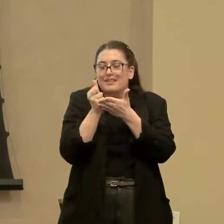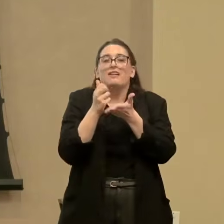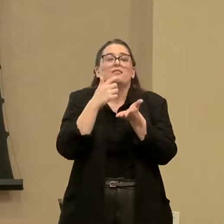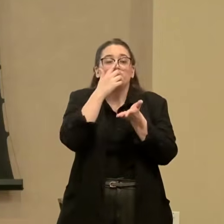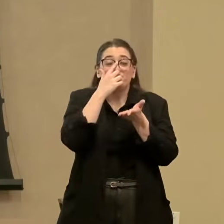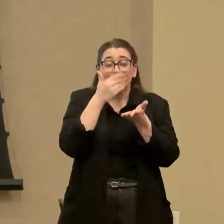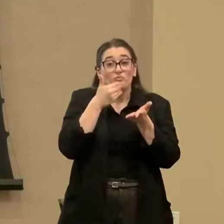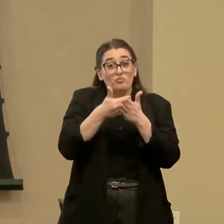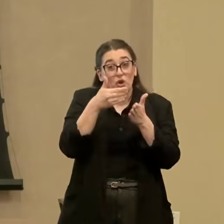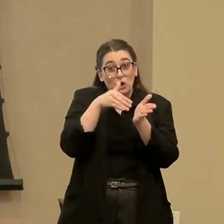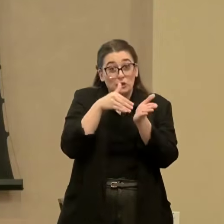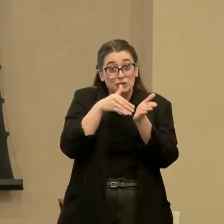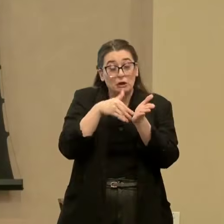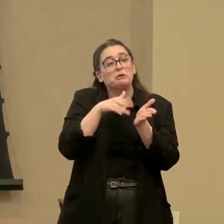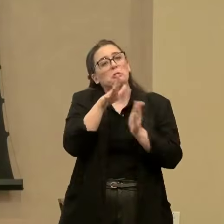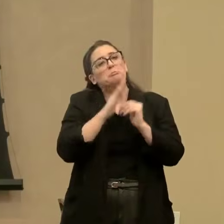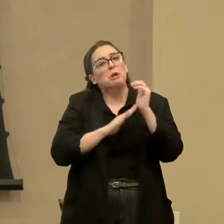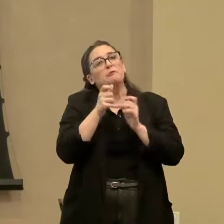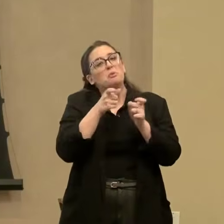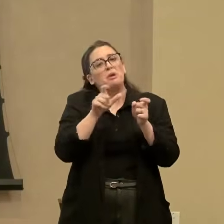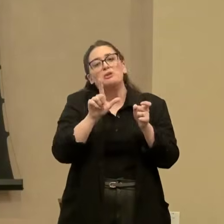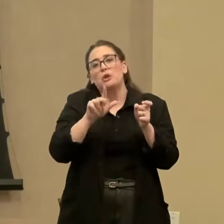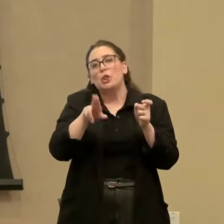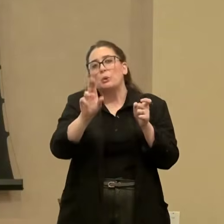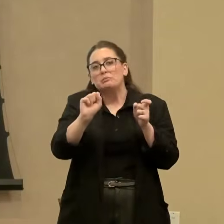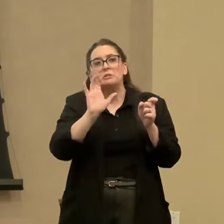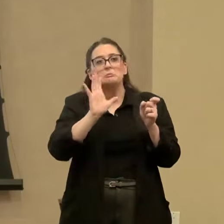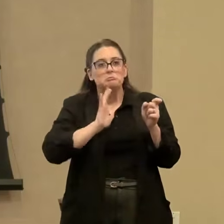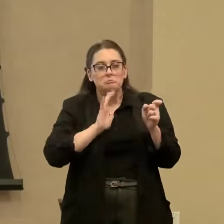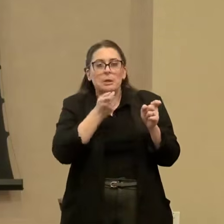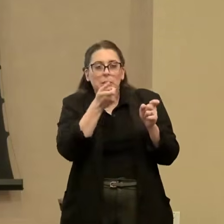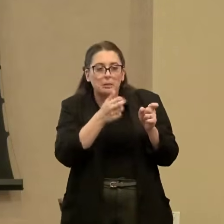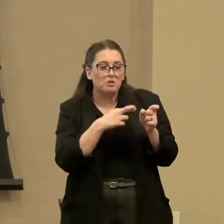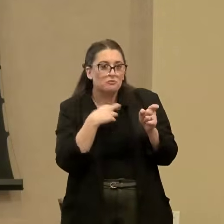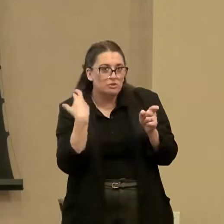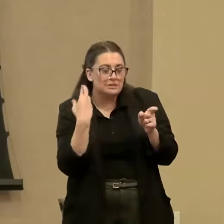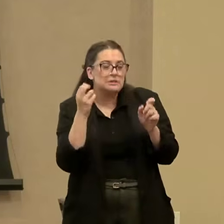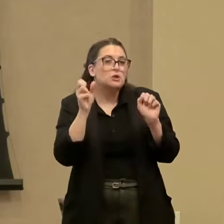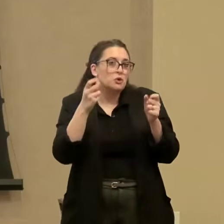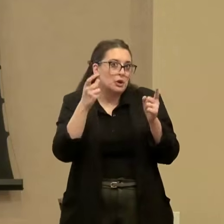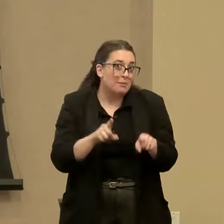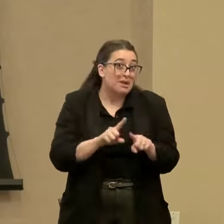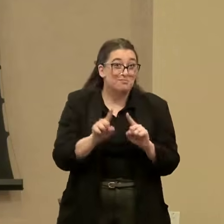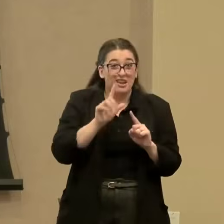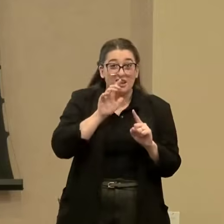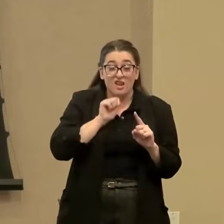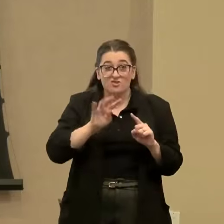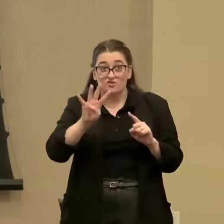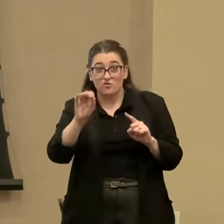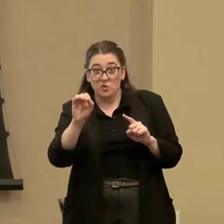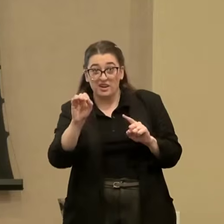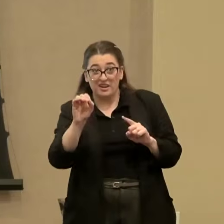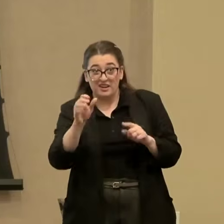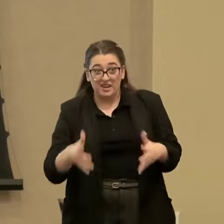good doctor who feels comfortable managing lupus and saying, there's still a little risk, but the risk of getting pregnant at 40 instead